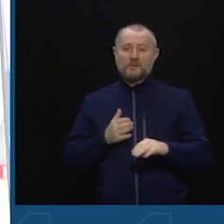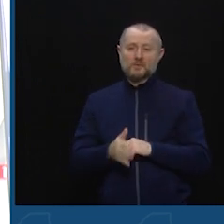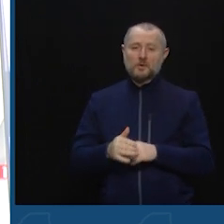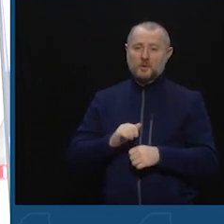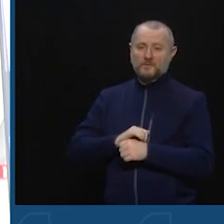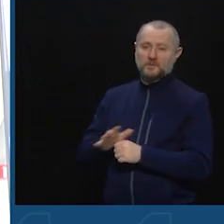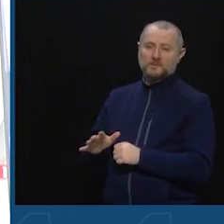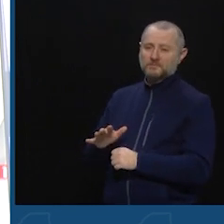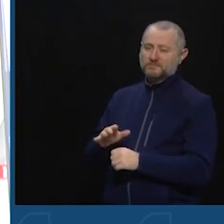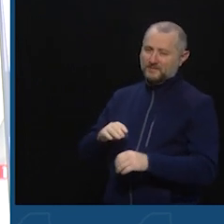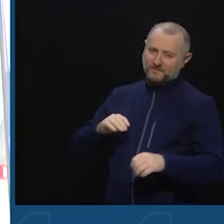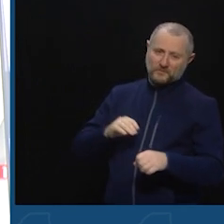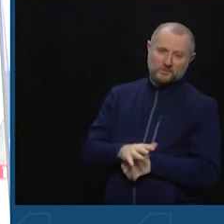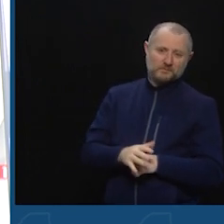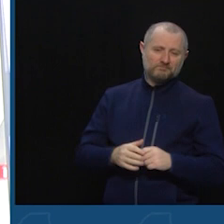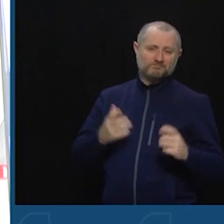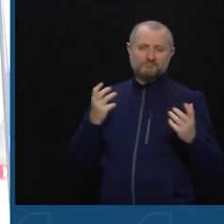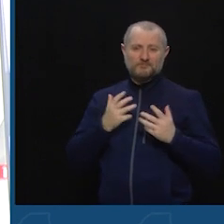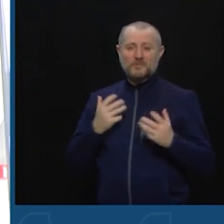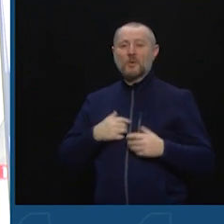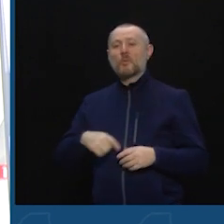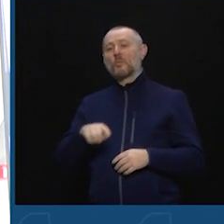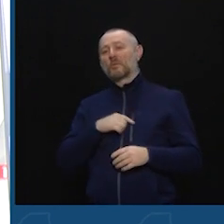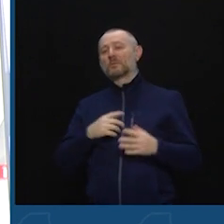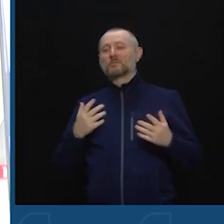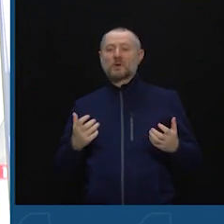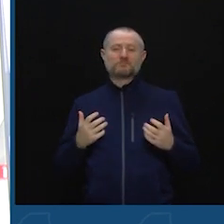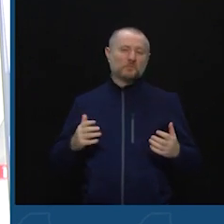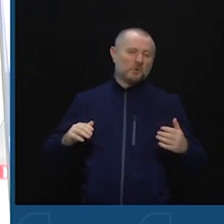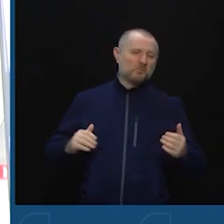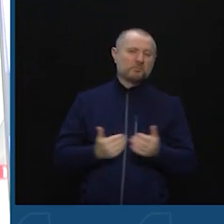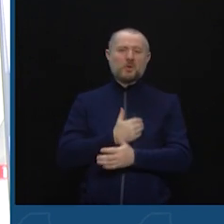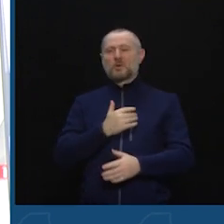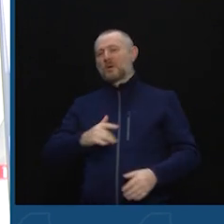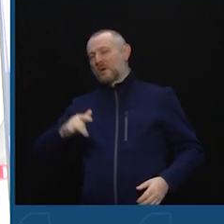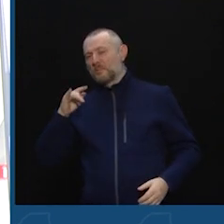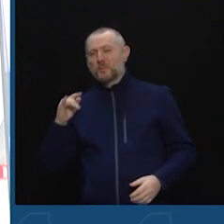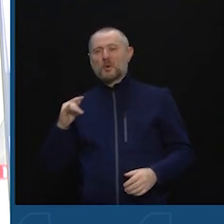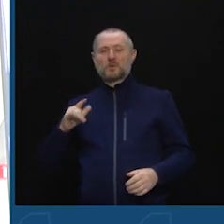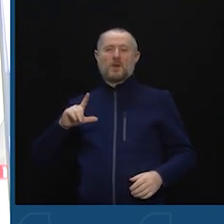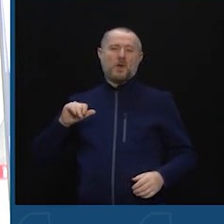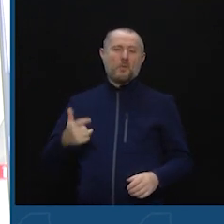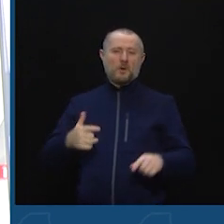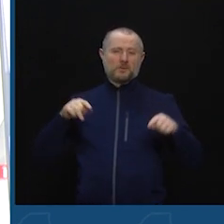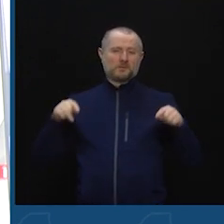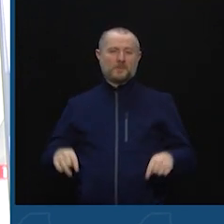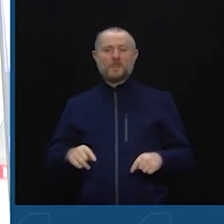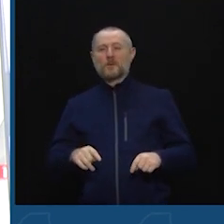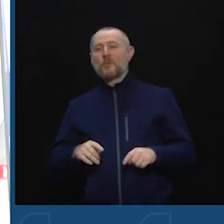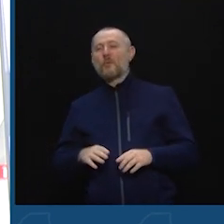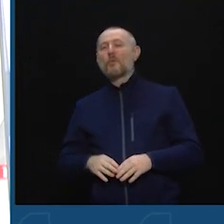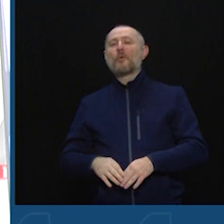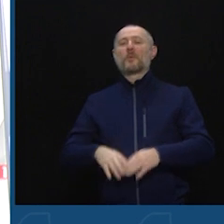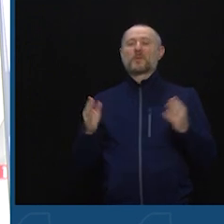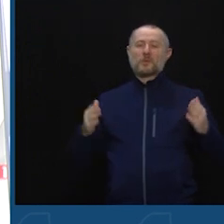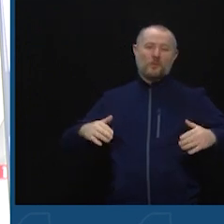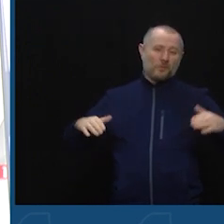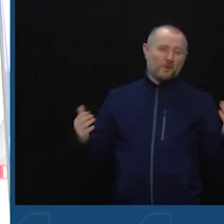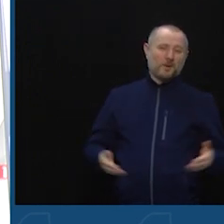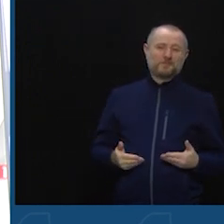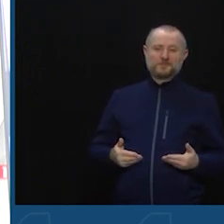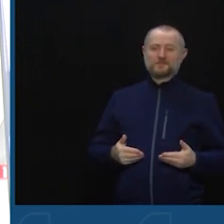COVID. We want the whole new world-class LaGuardia Airport to be the welcoming gateway to New